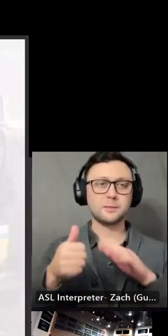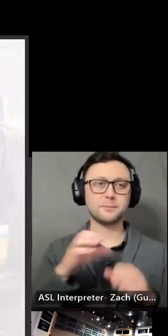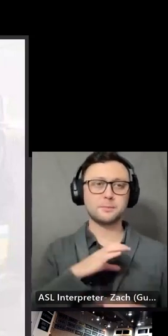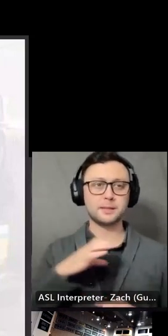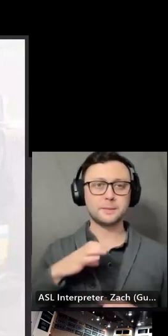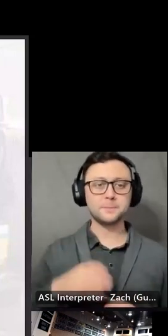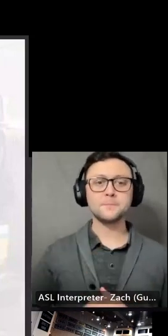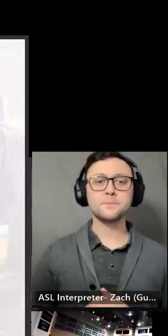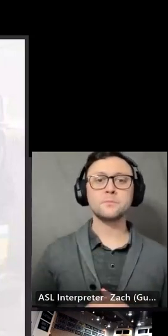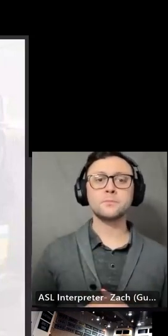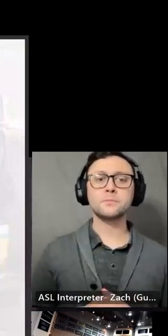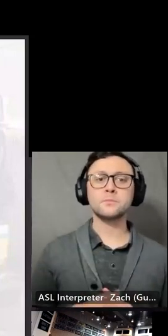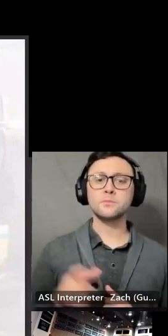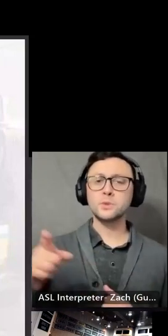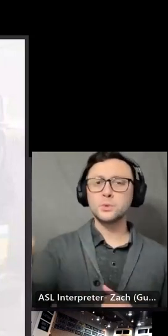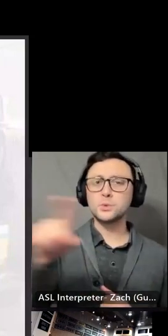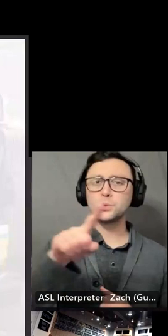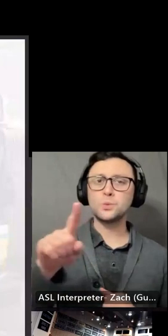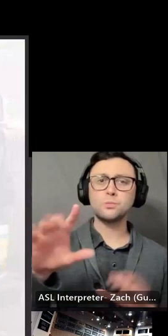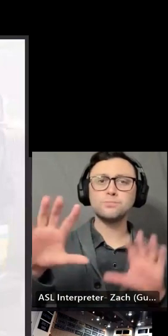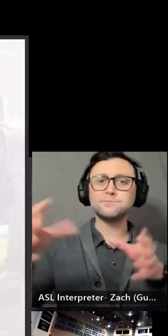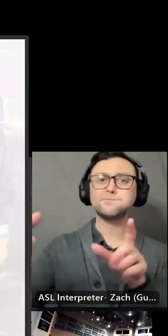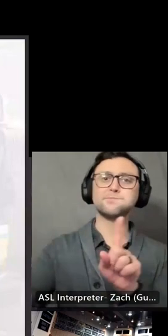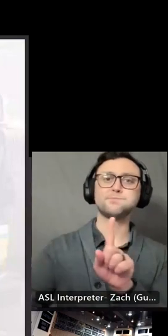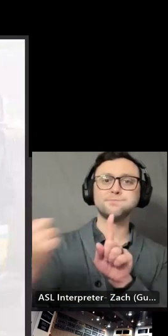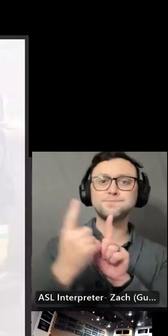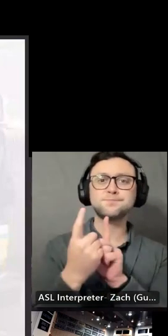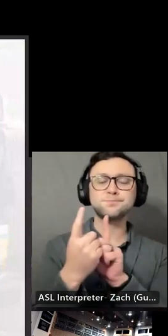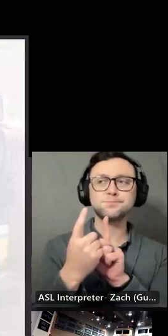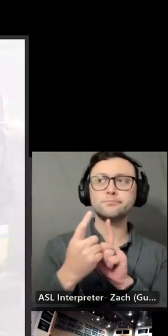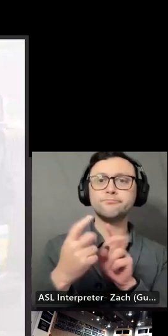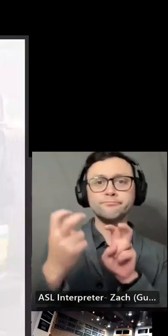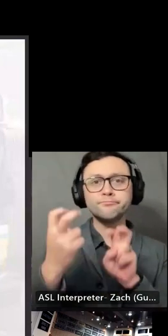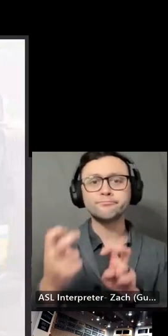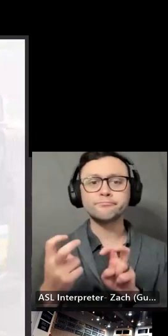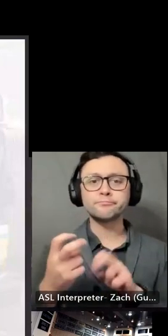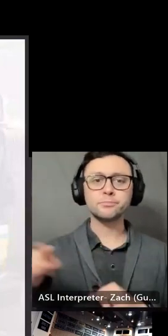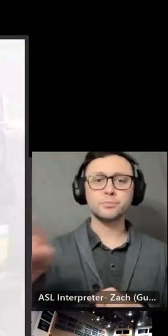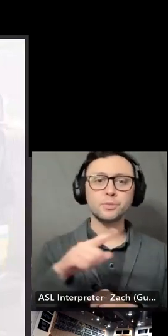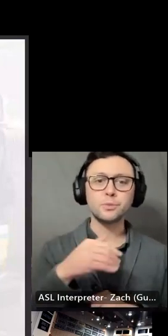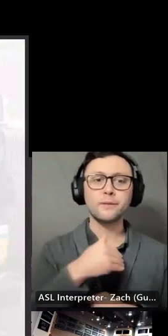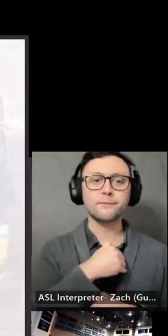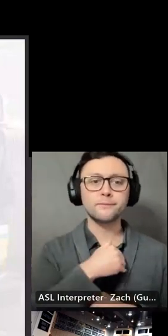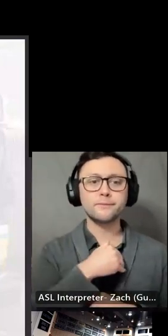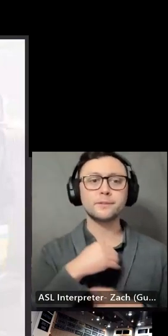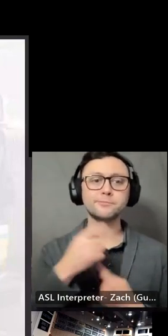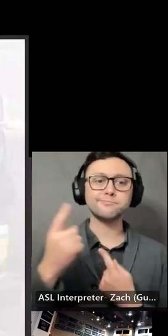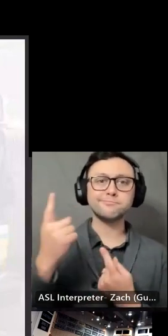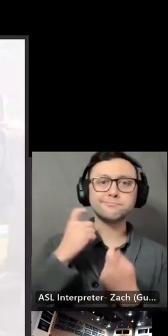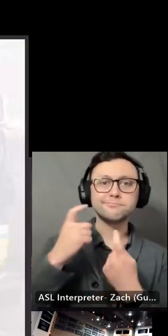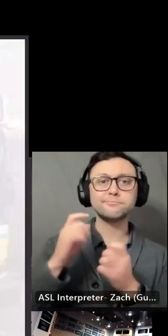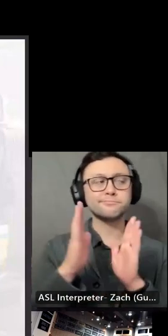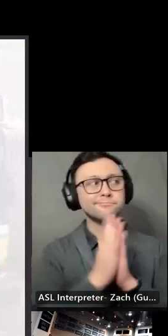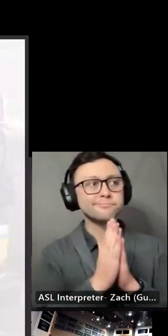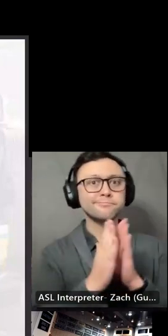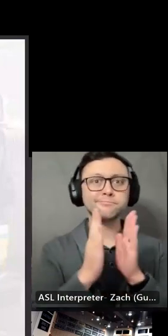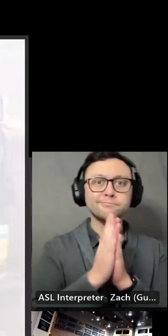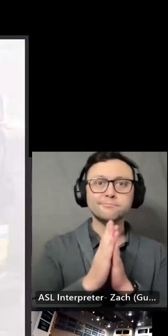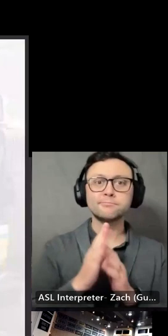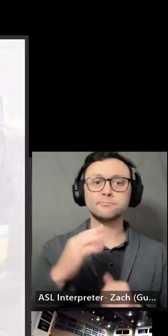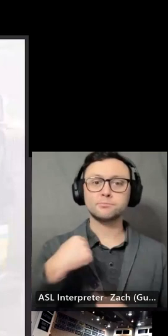You came to us some time ago and you kind of had a series of asks. You asked for the number of buses to be increased